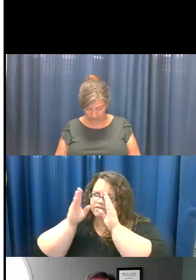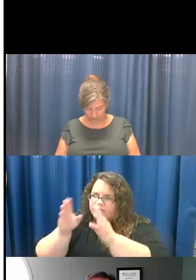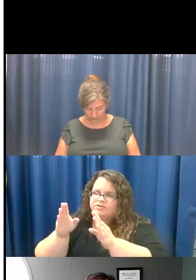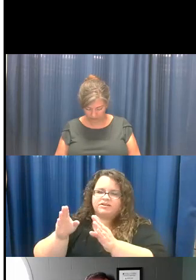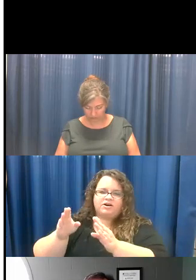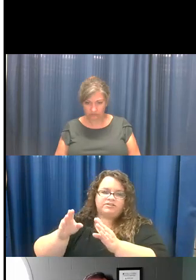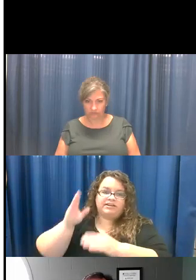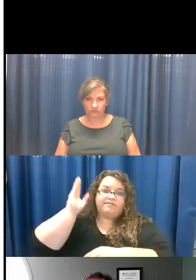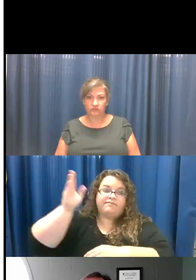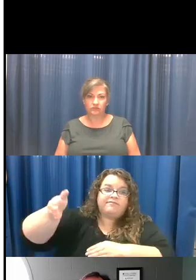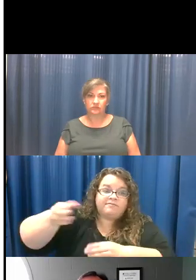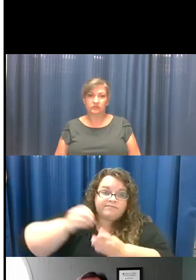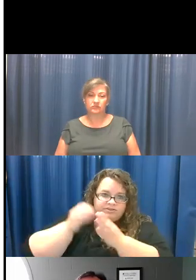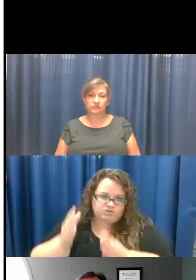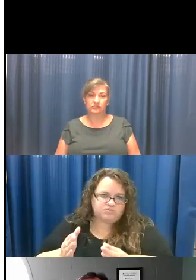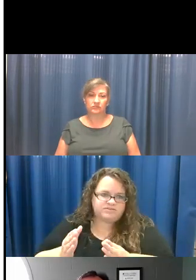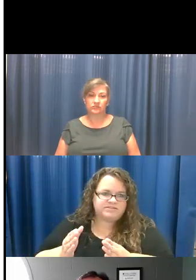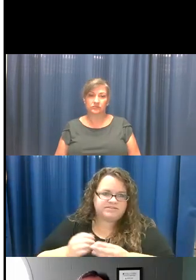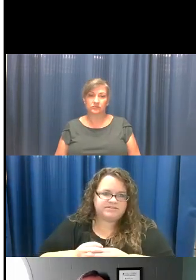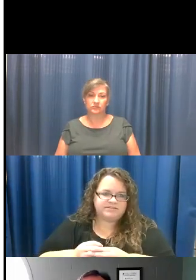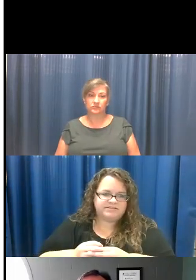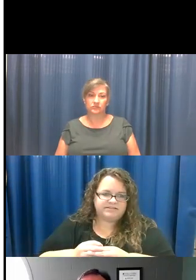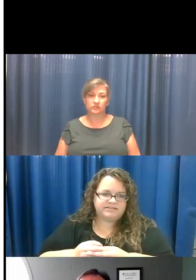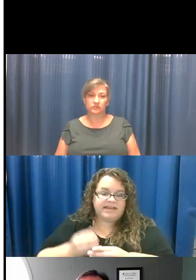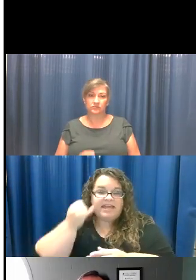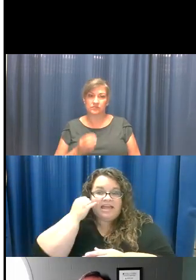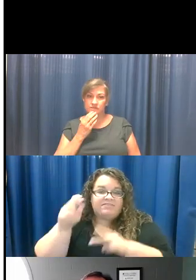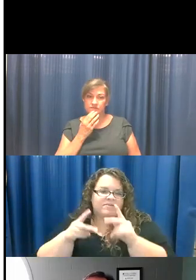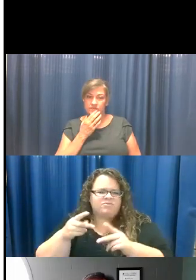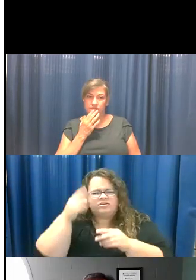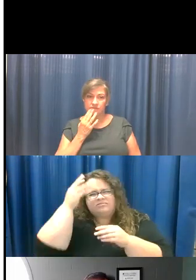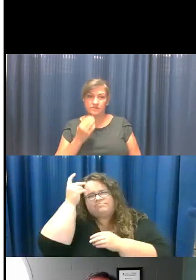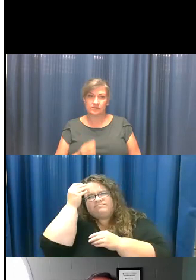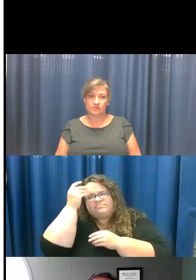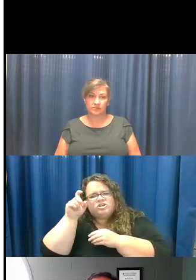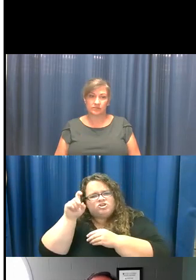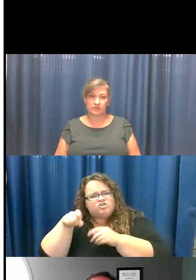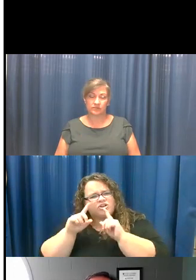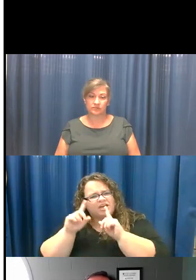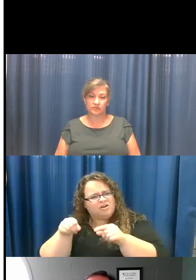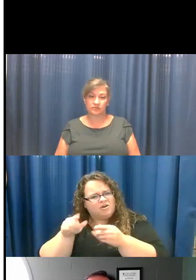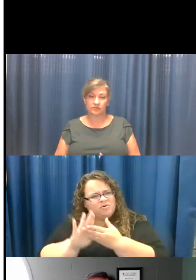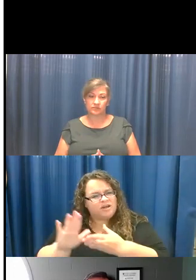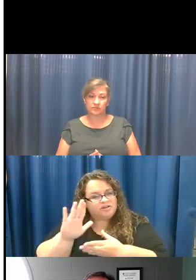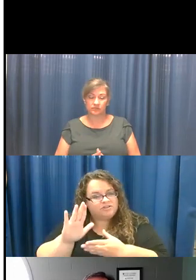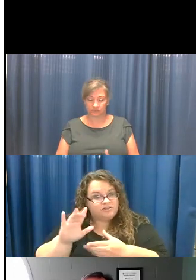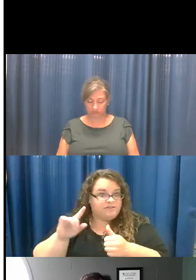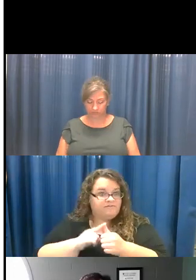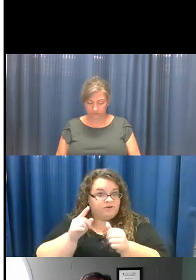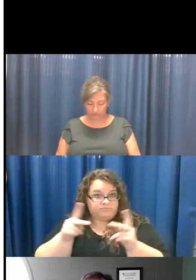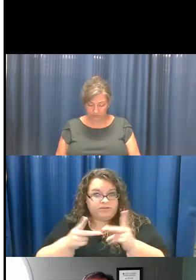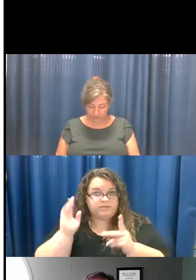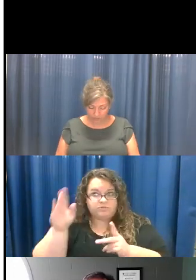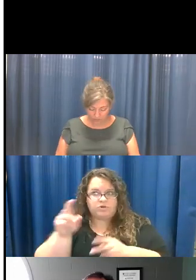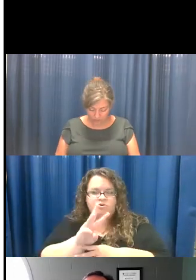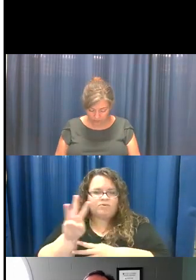and I think that's really critical. When people are thinking about going to college, the first place they're going to turn is to our website, and they're going